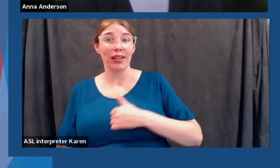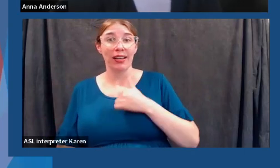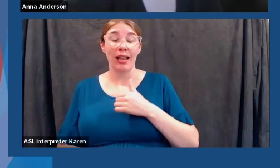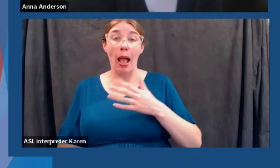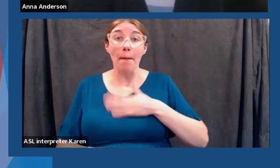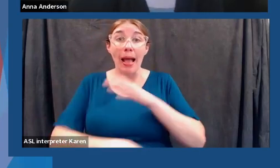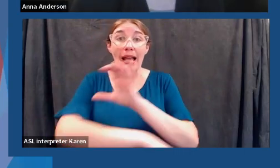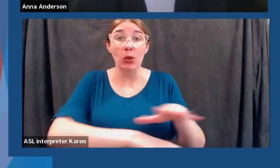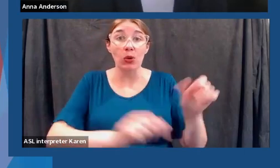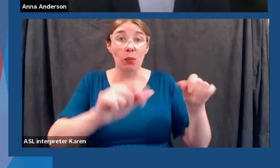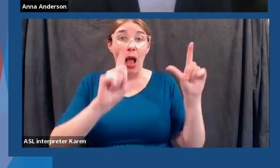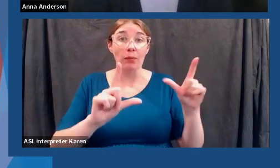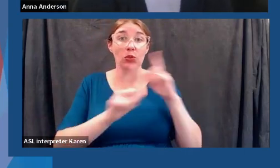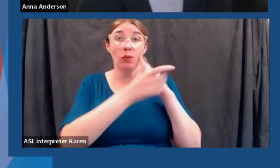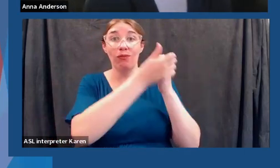my computer too. I apologize.